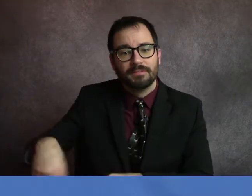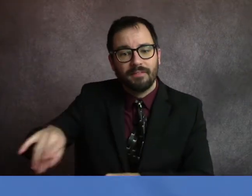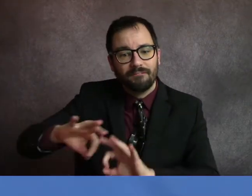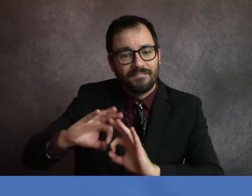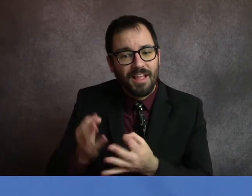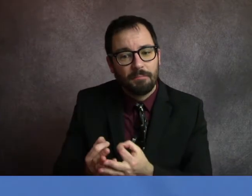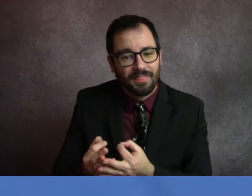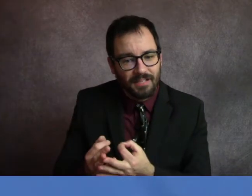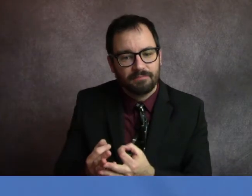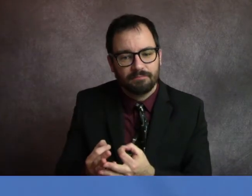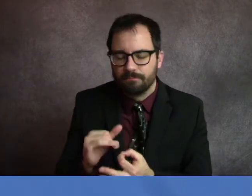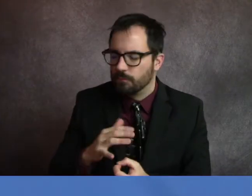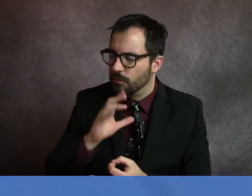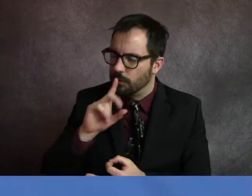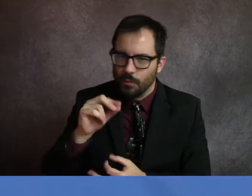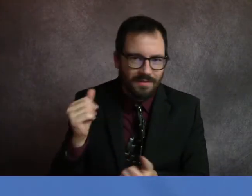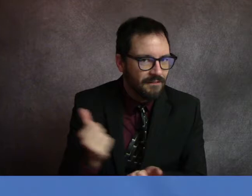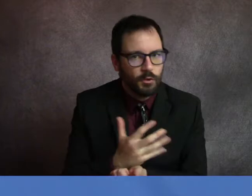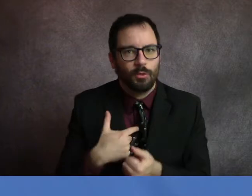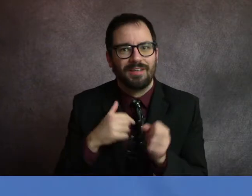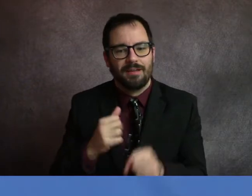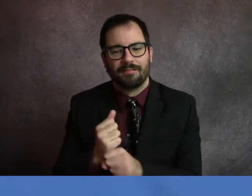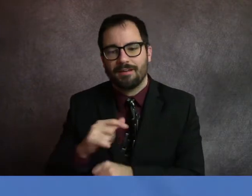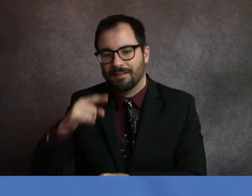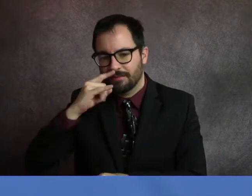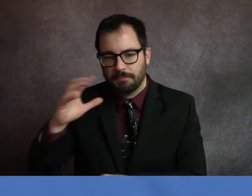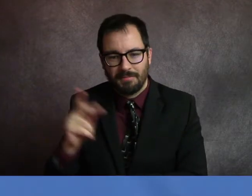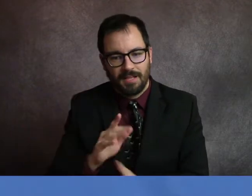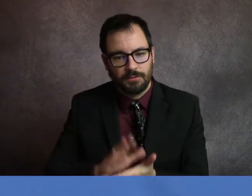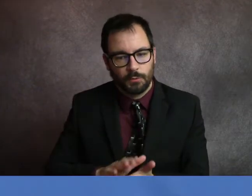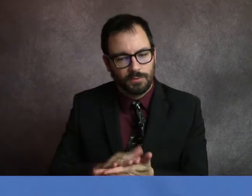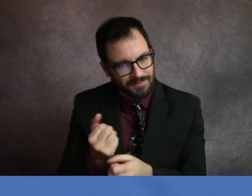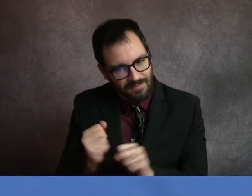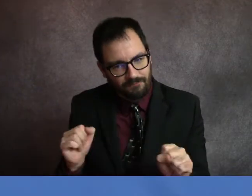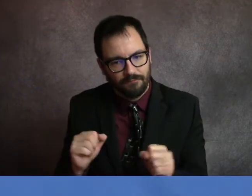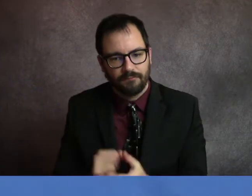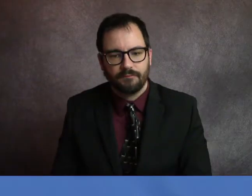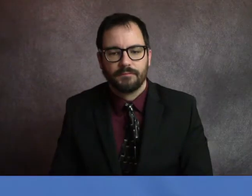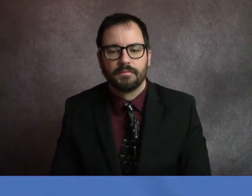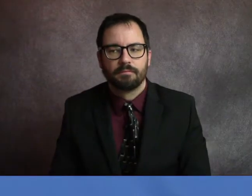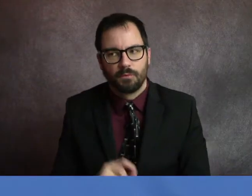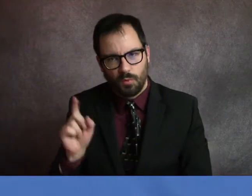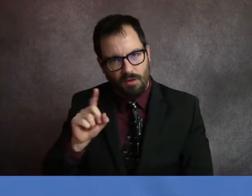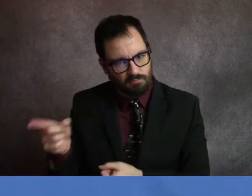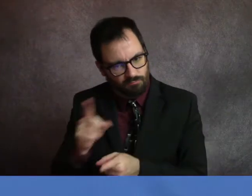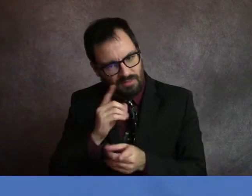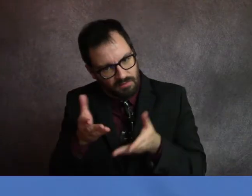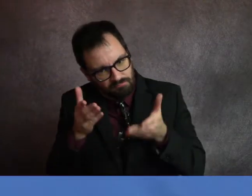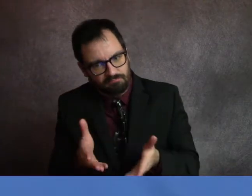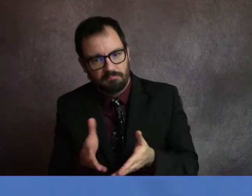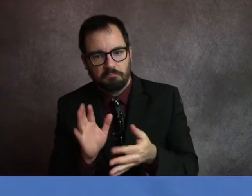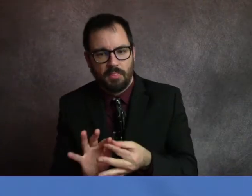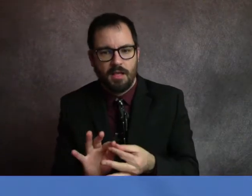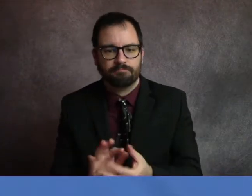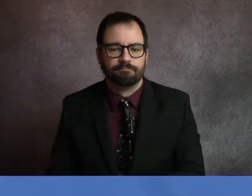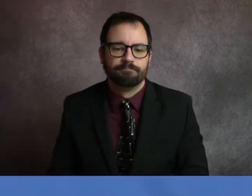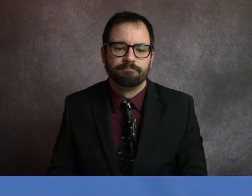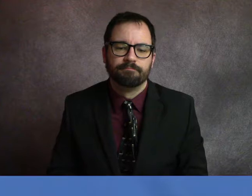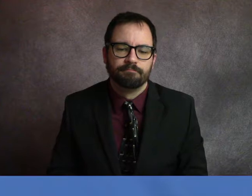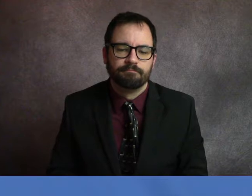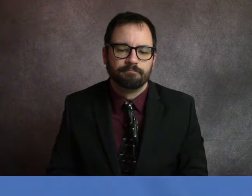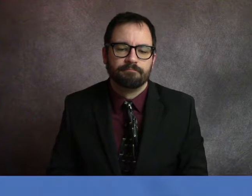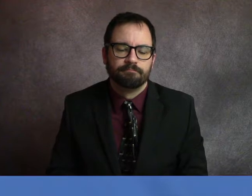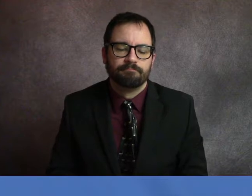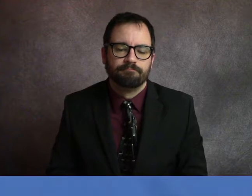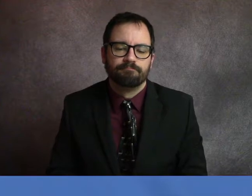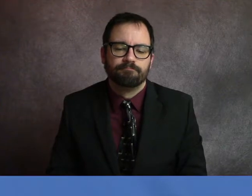our children that we will do everything we can to get their kids safely back into school where they belong. I have the